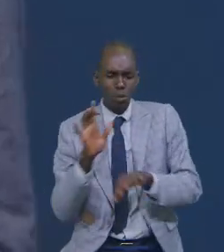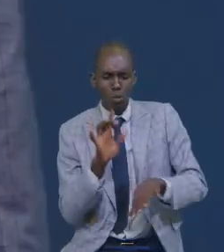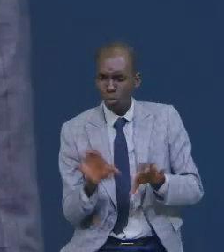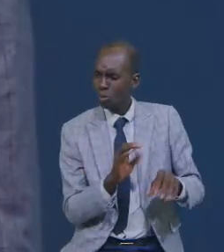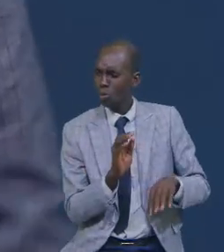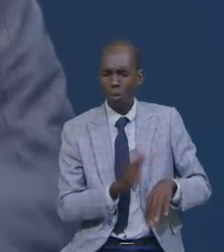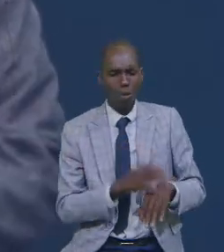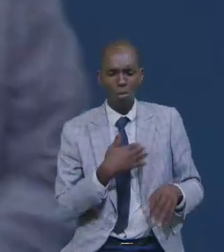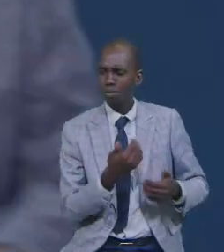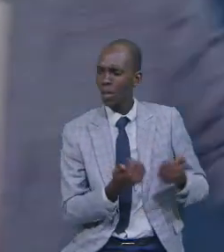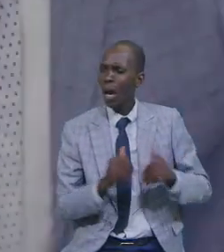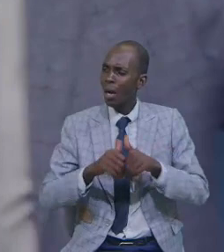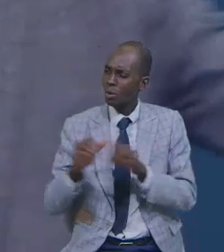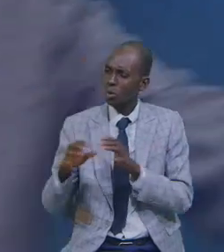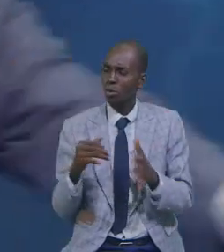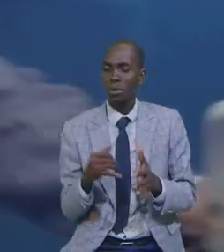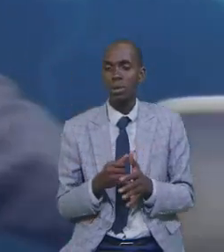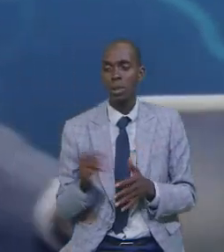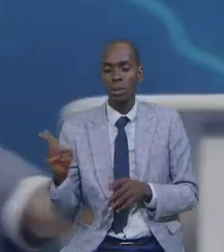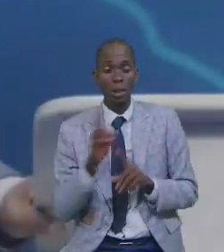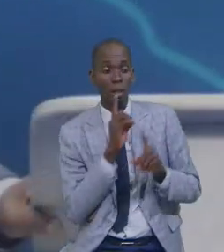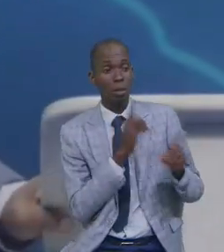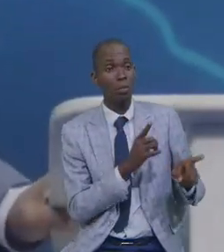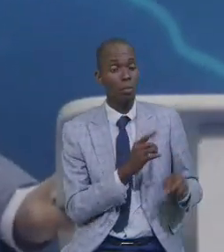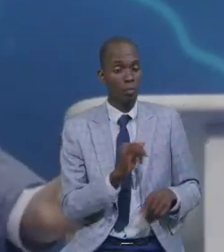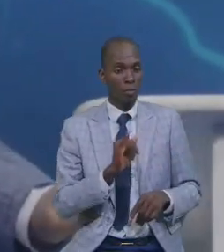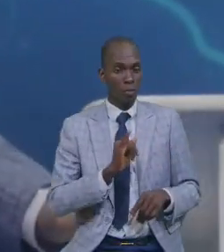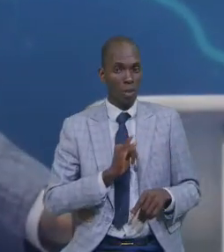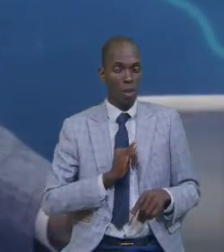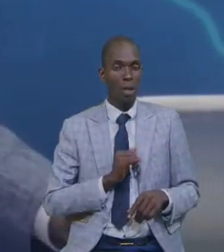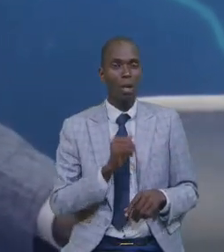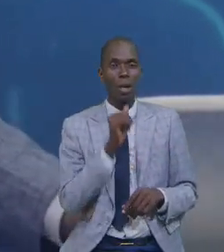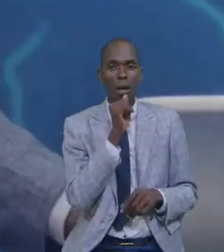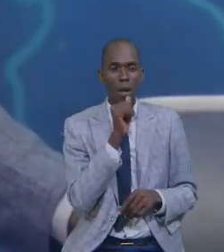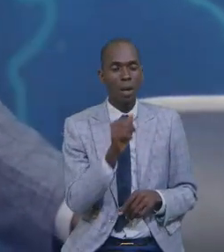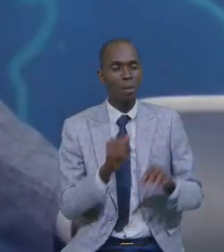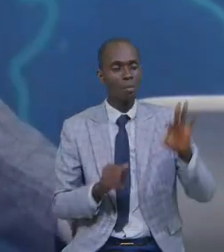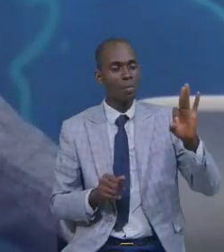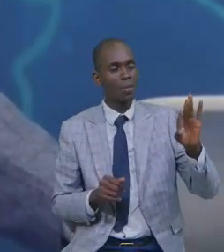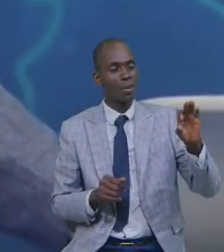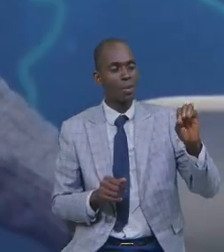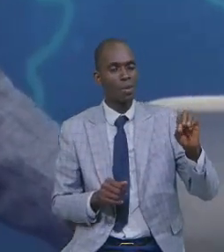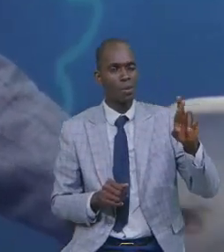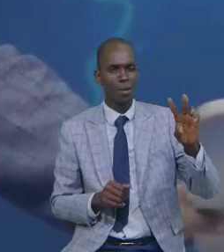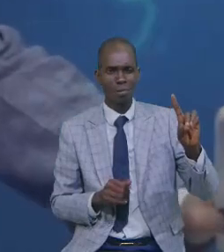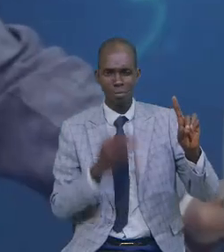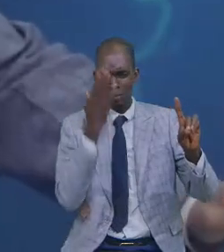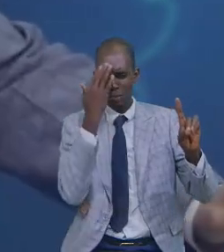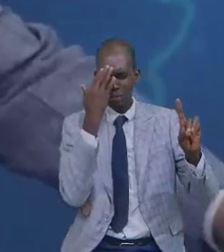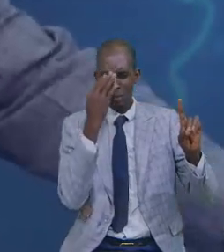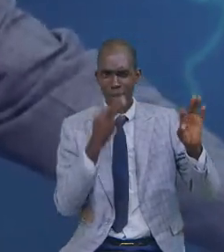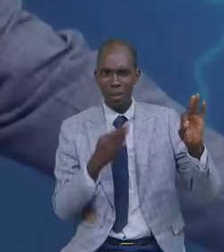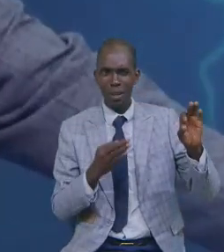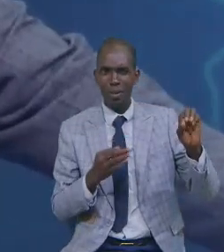you do this? He said, I am Ford. That's the one that had the company